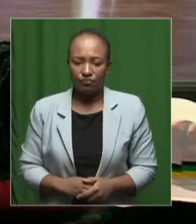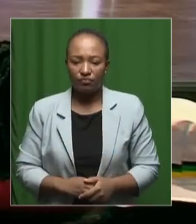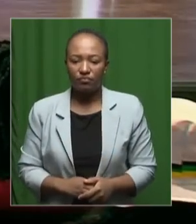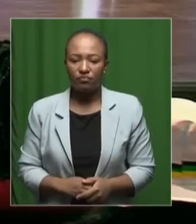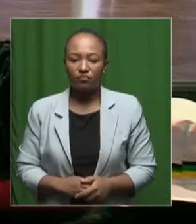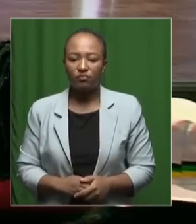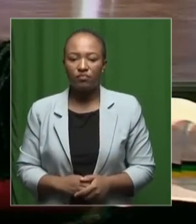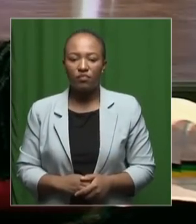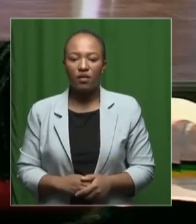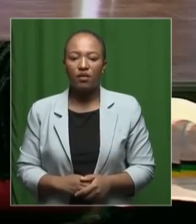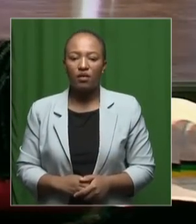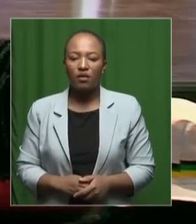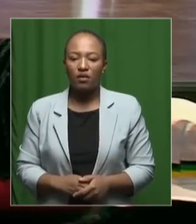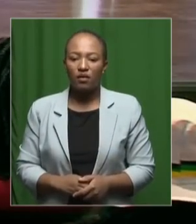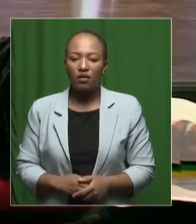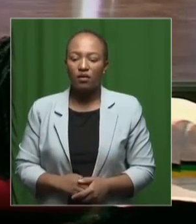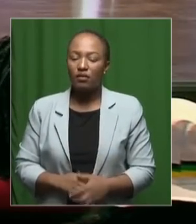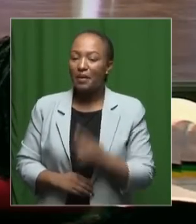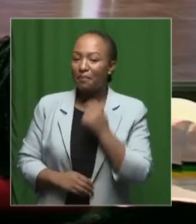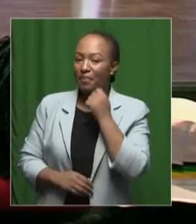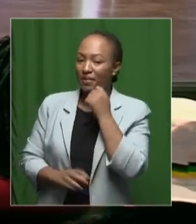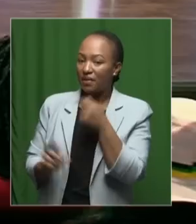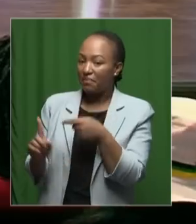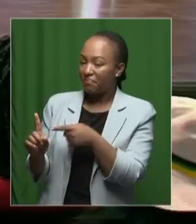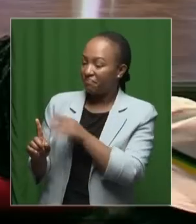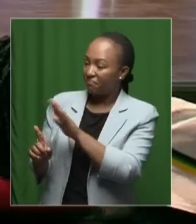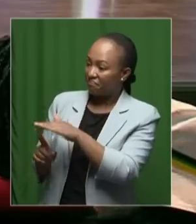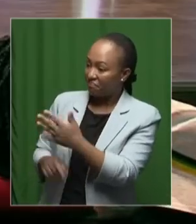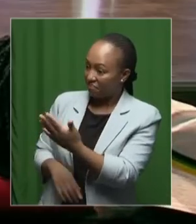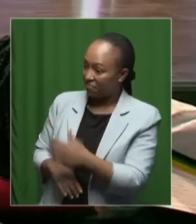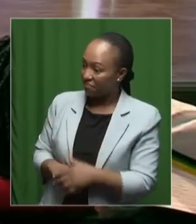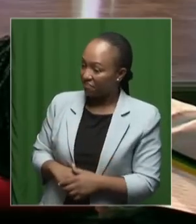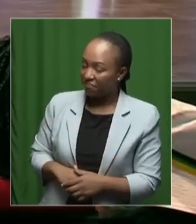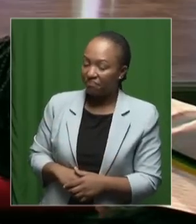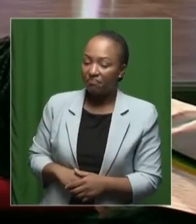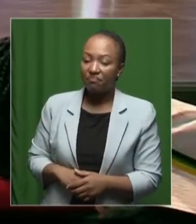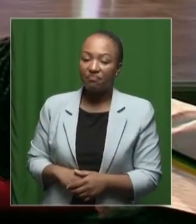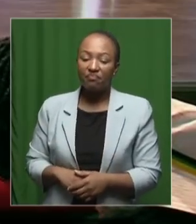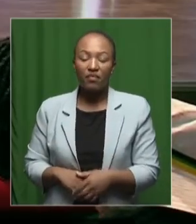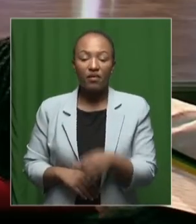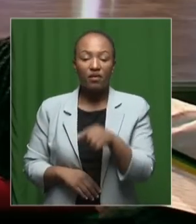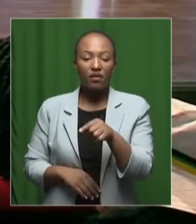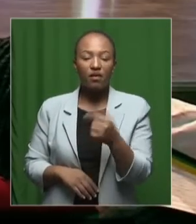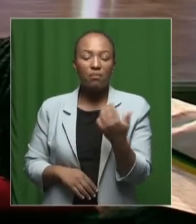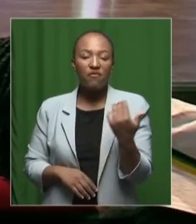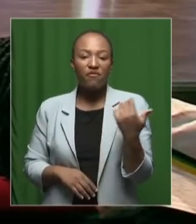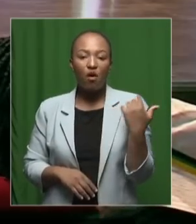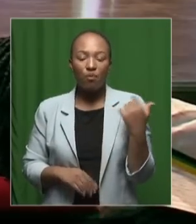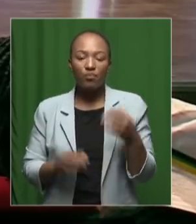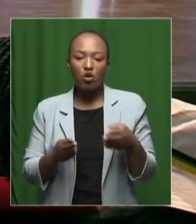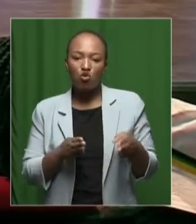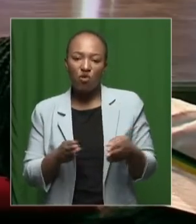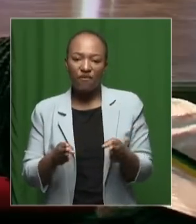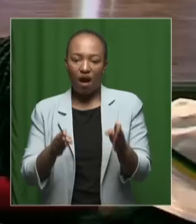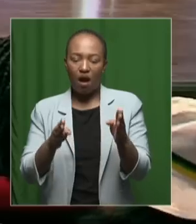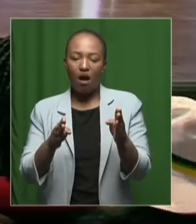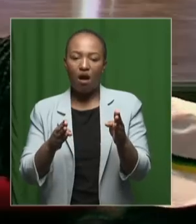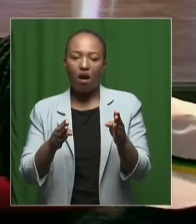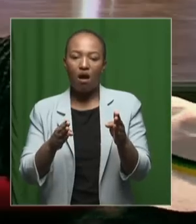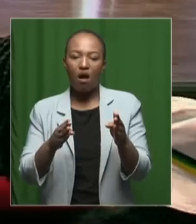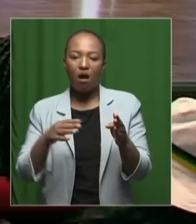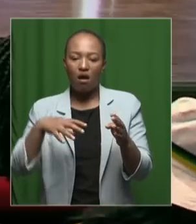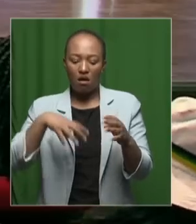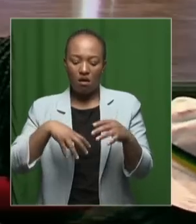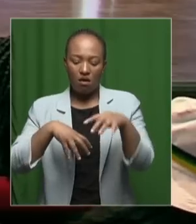Mr. Mackenzie, you were at the river crossing there between South